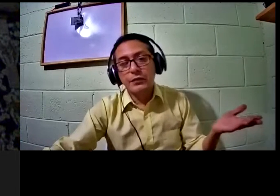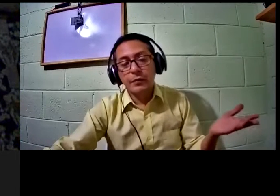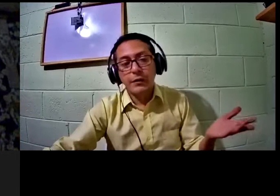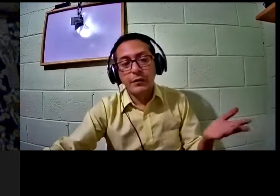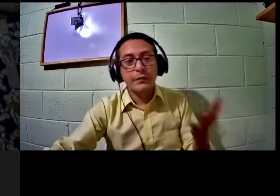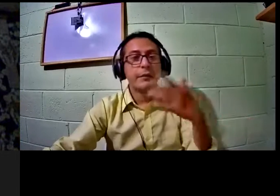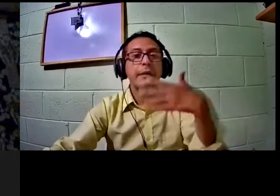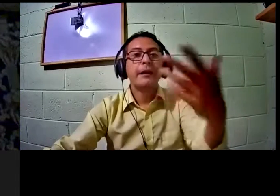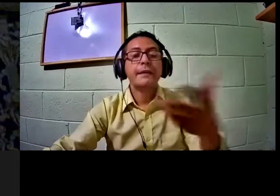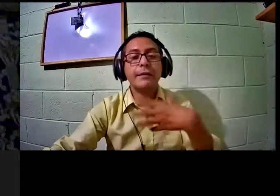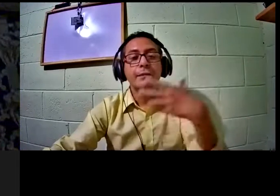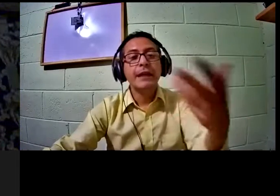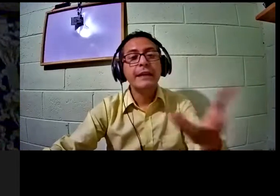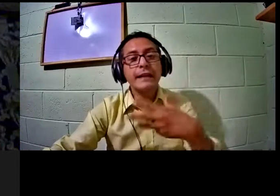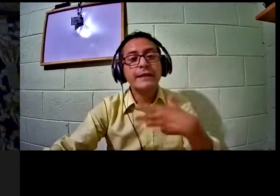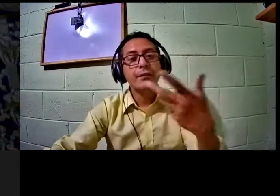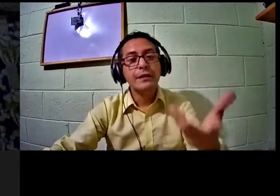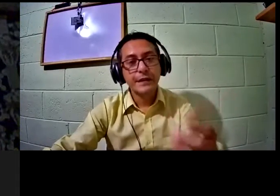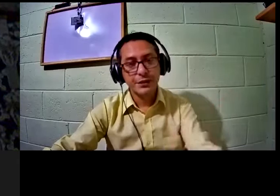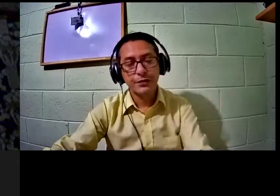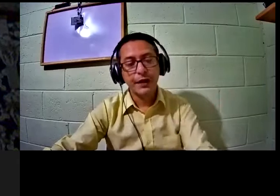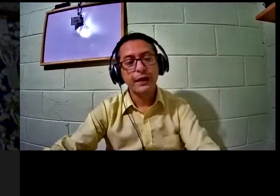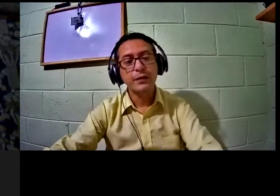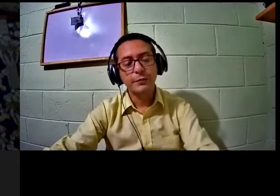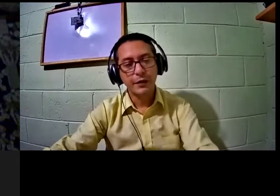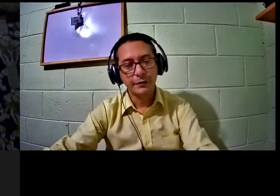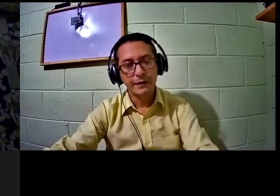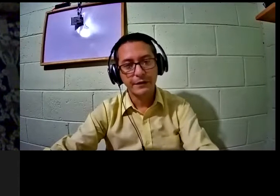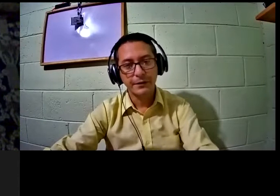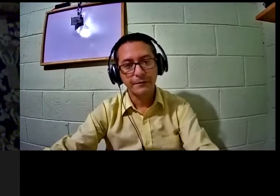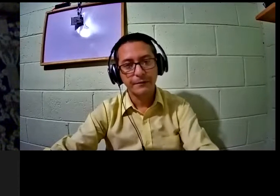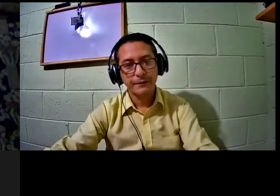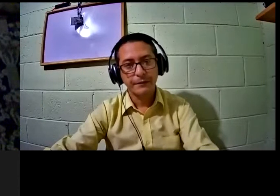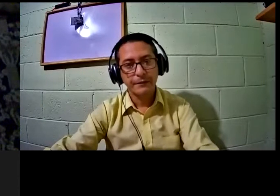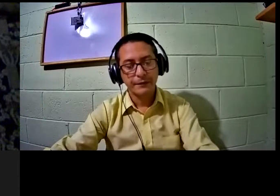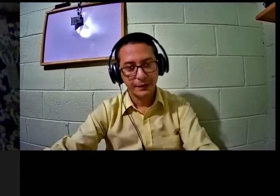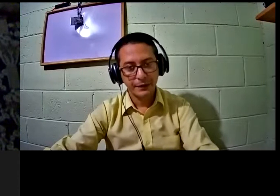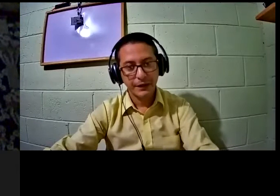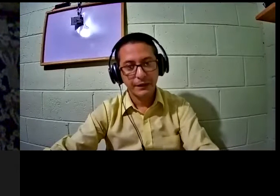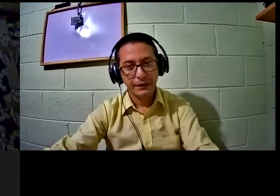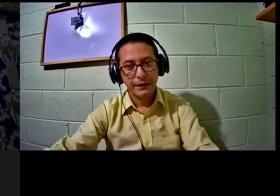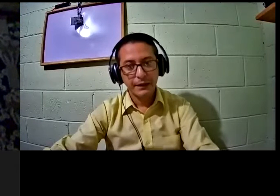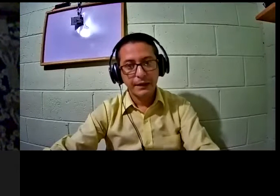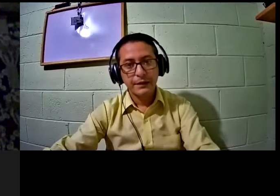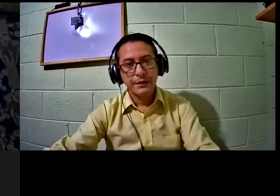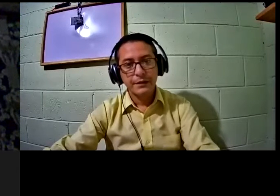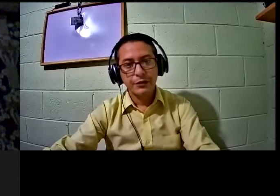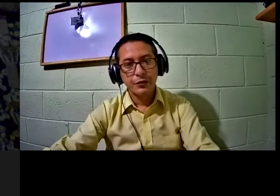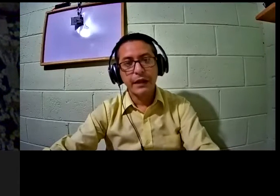could be tomorrow. Remember, make it as a conversation. Háganlo como una conversación. Okay? Okay.